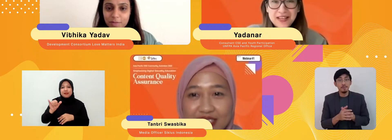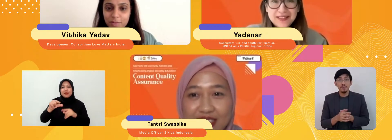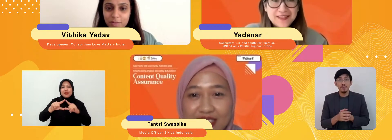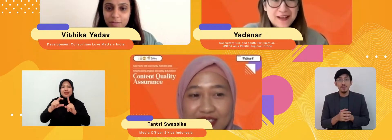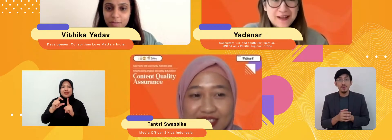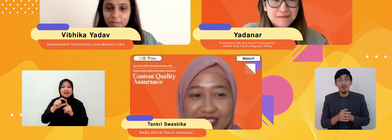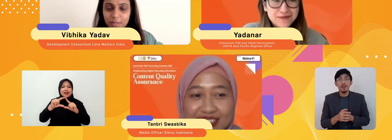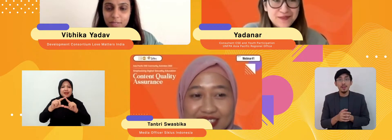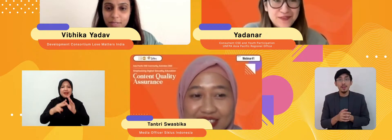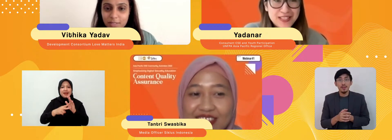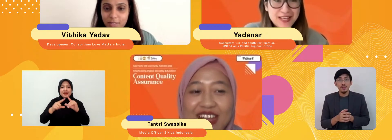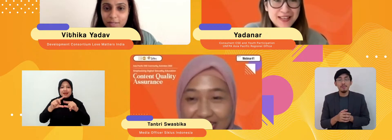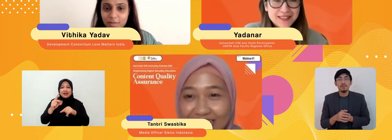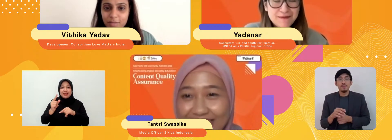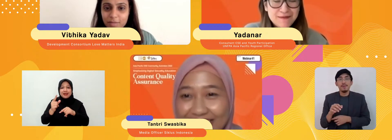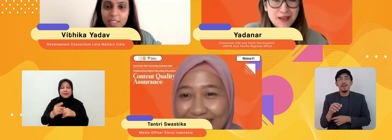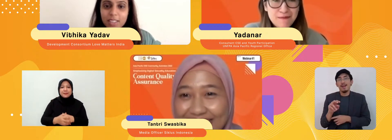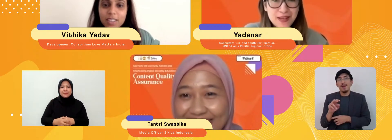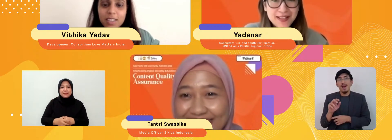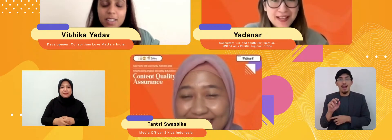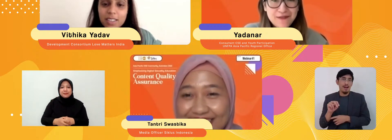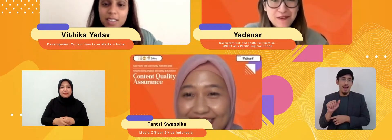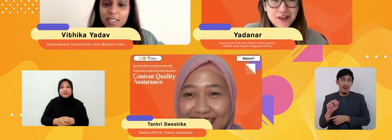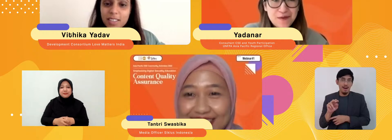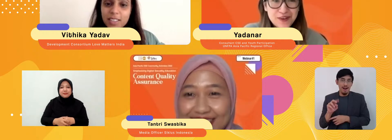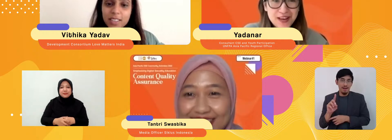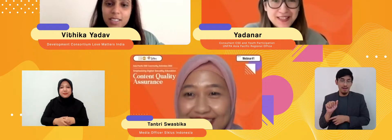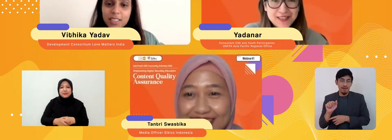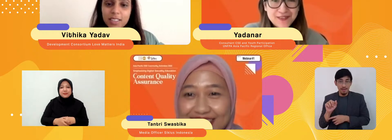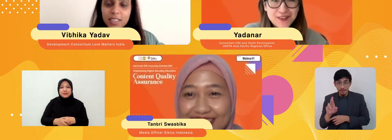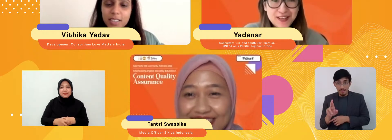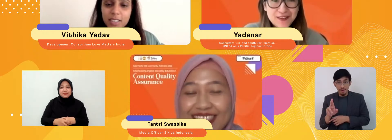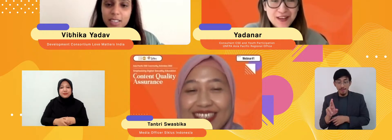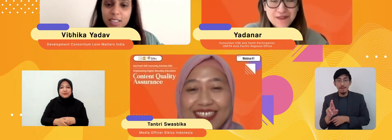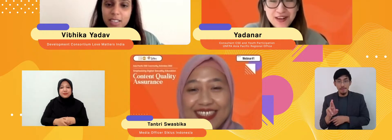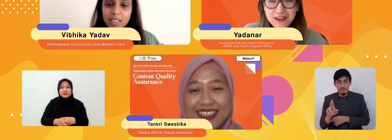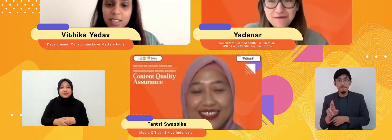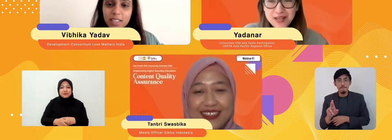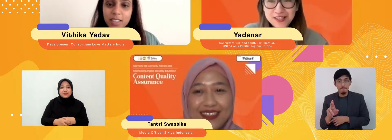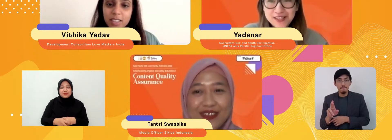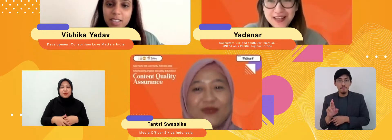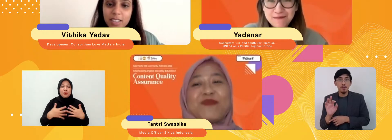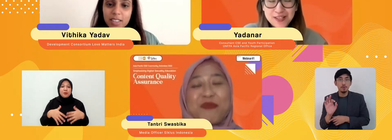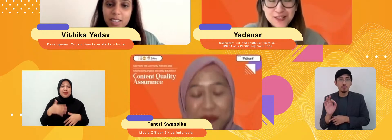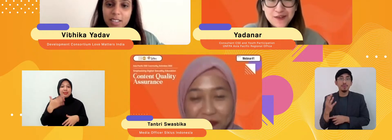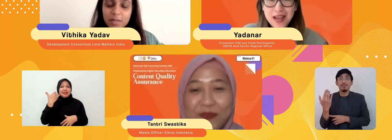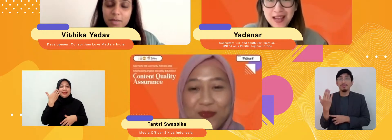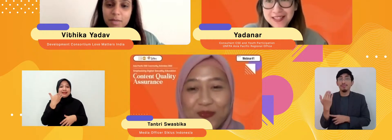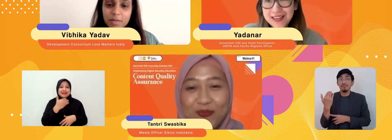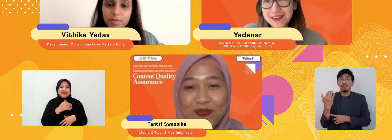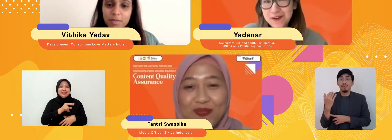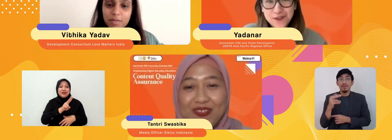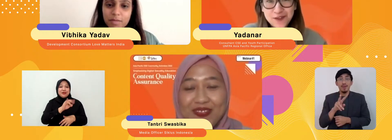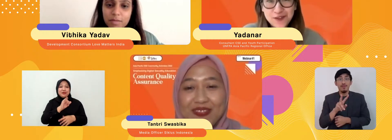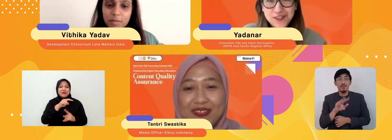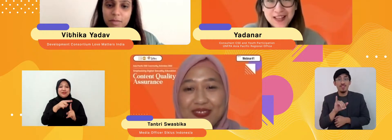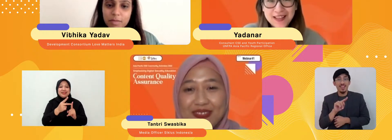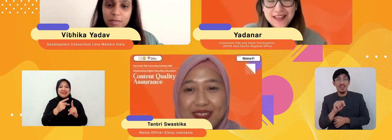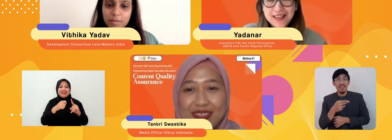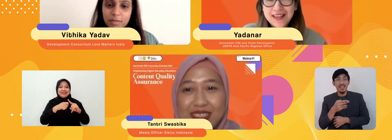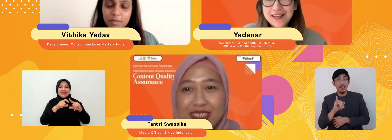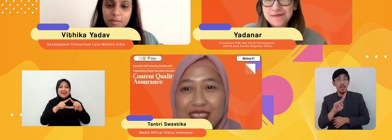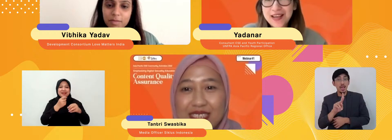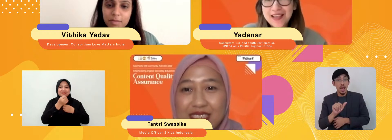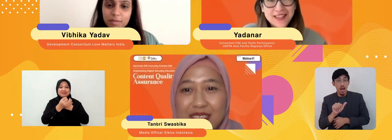Oh, that's Vitika make it like very comprehensive, so I don't even have much to add. And also due to